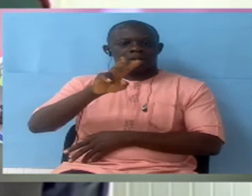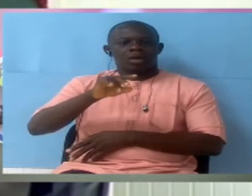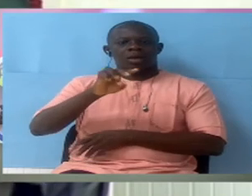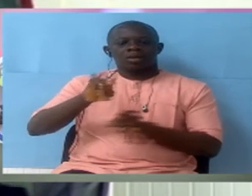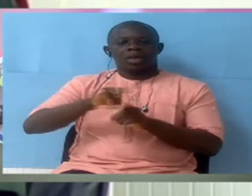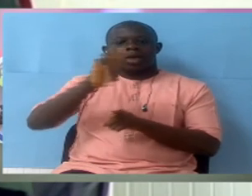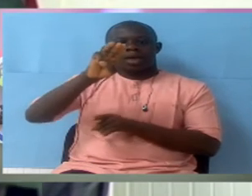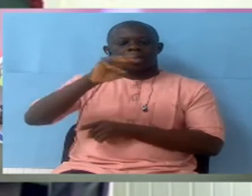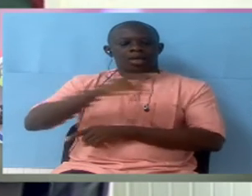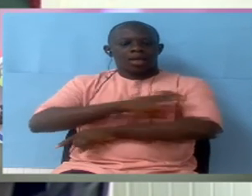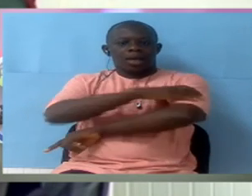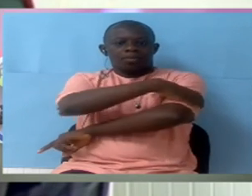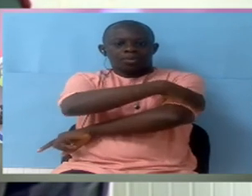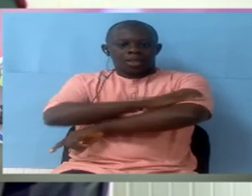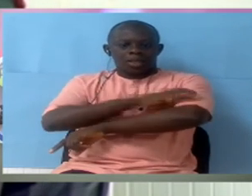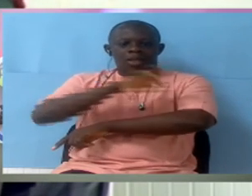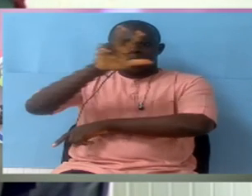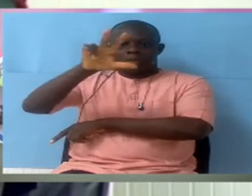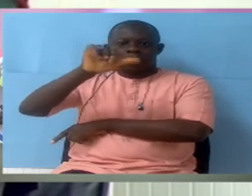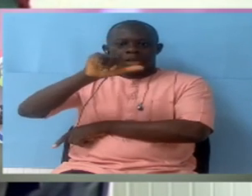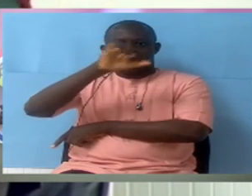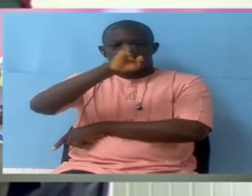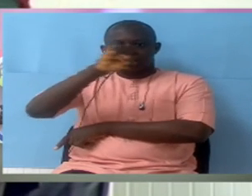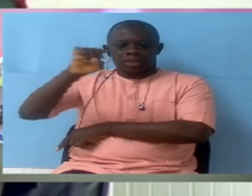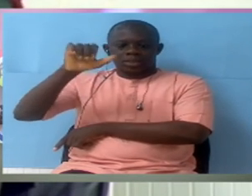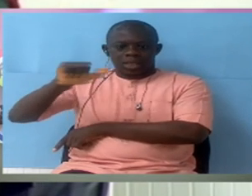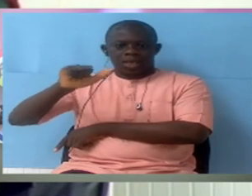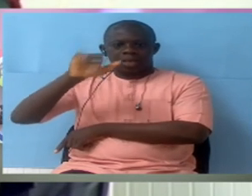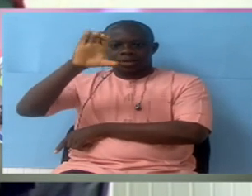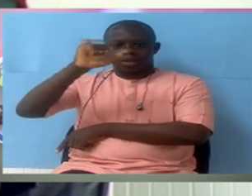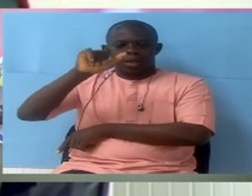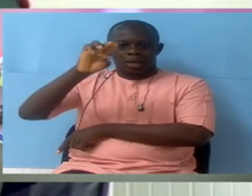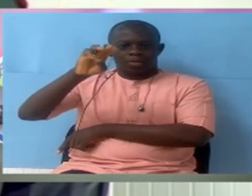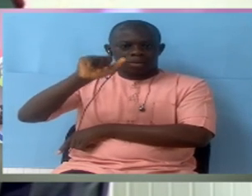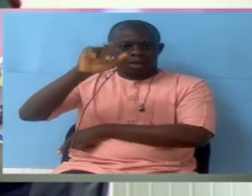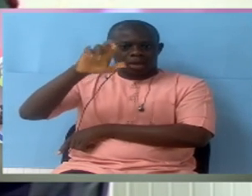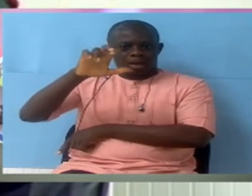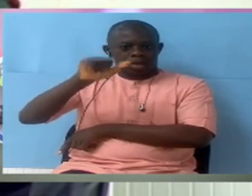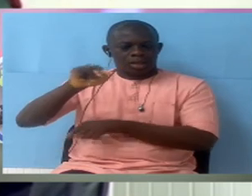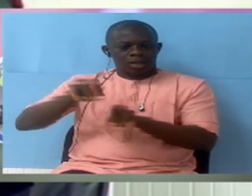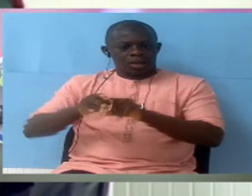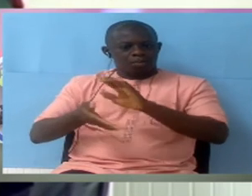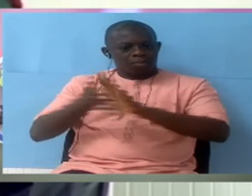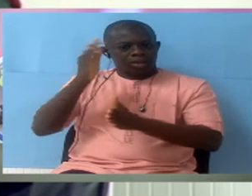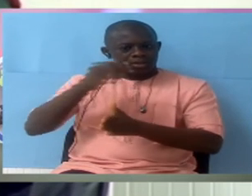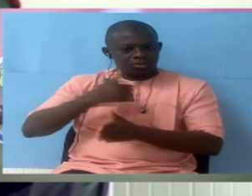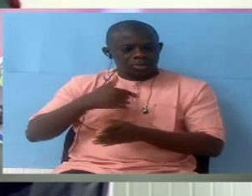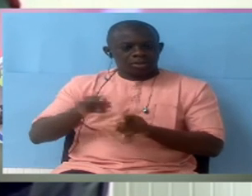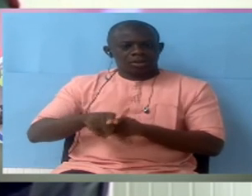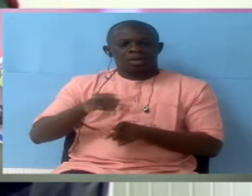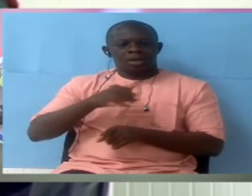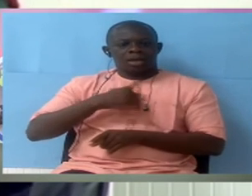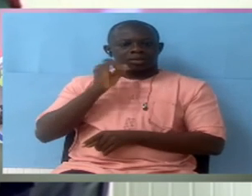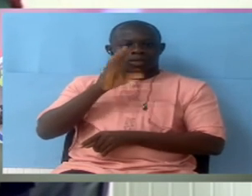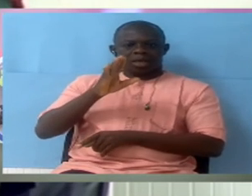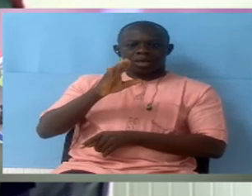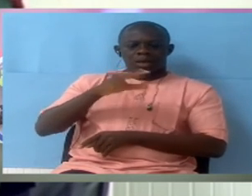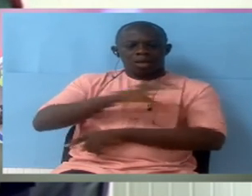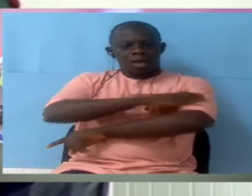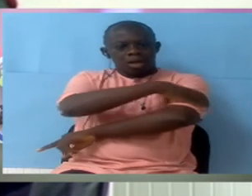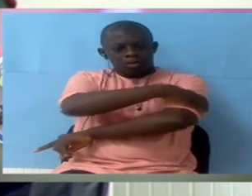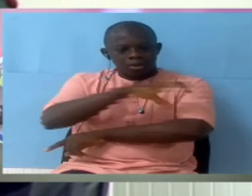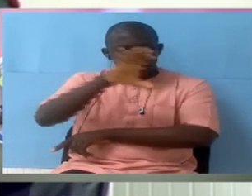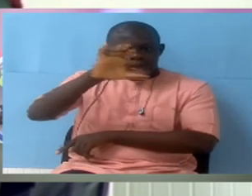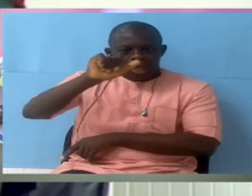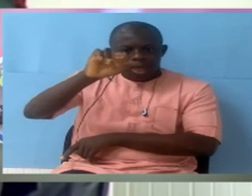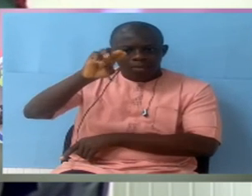Wassa Kamara passing me. Dama gis Captain Wassa Kamara di ma romba. I see Captain Kamara. Ci